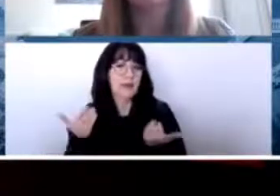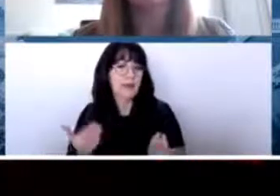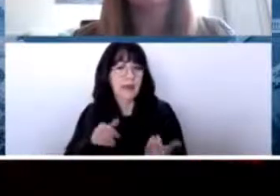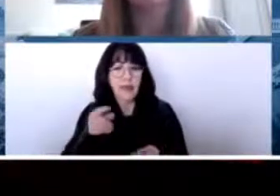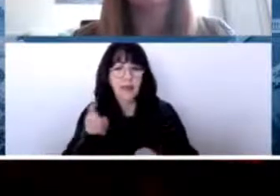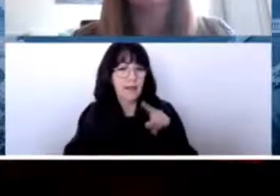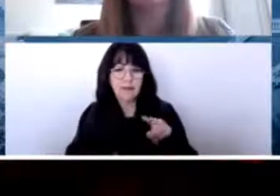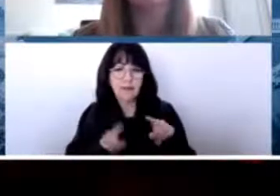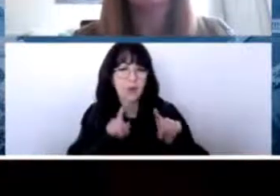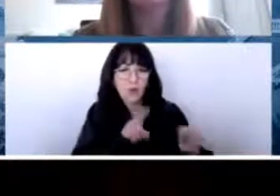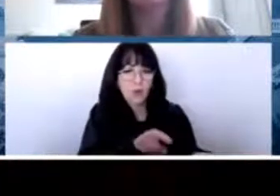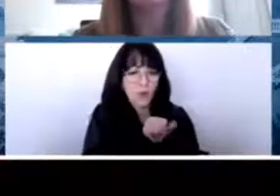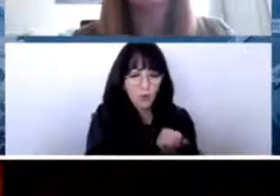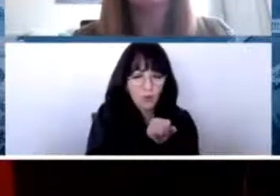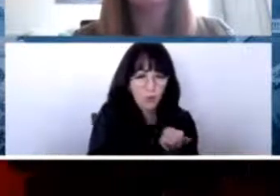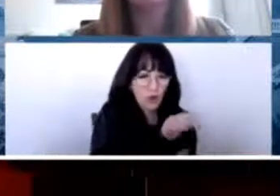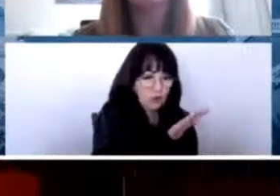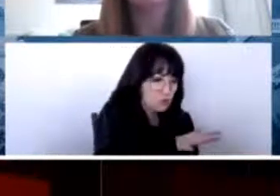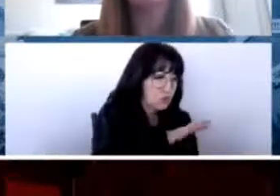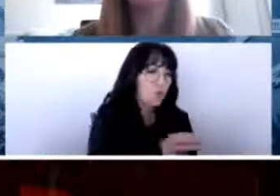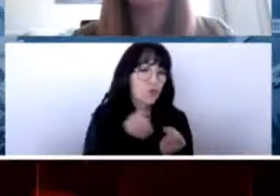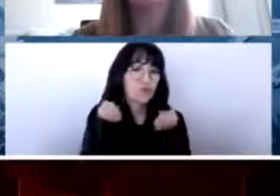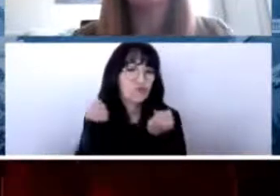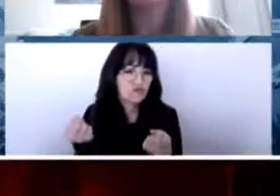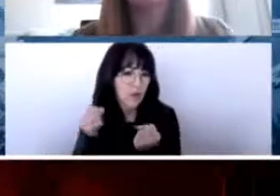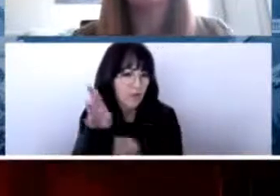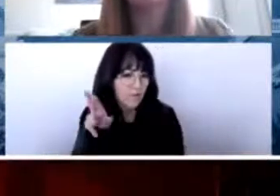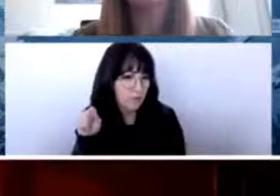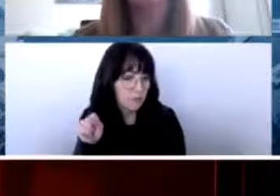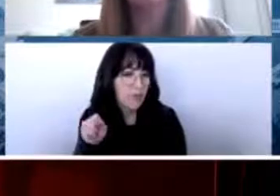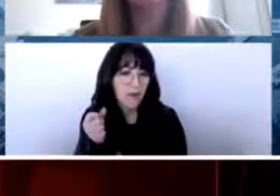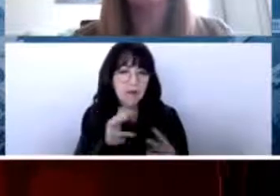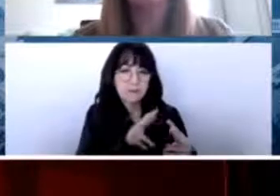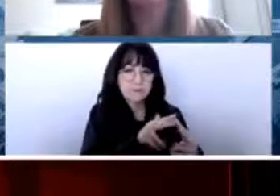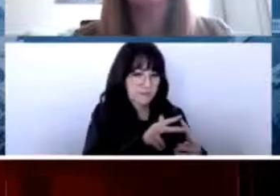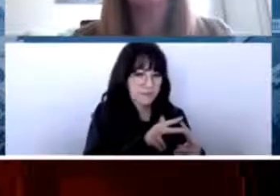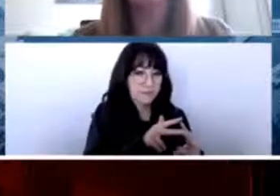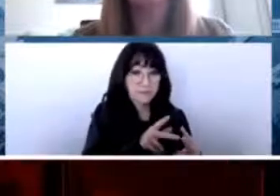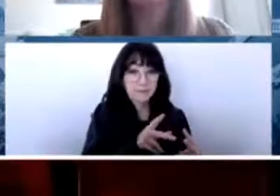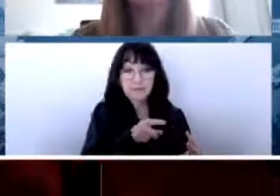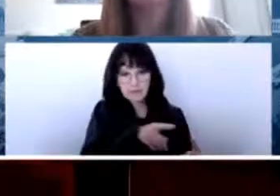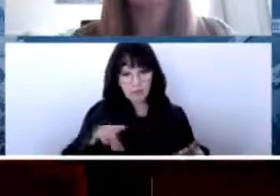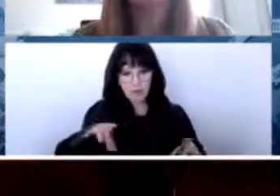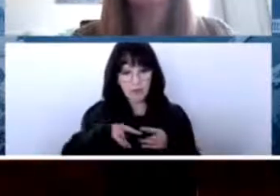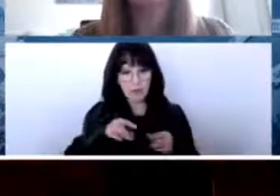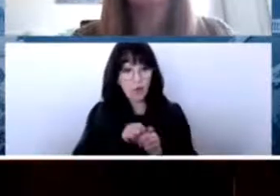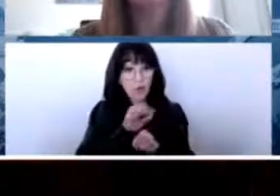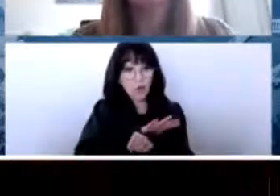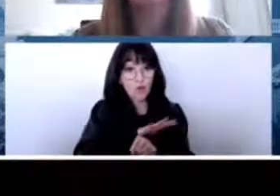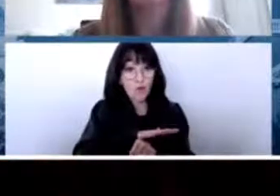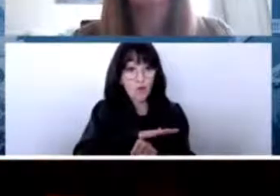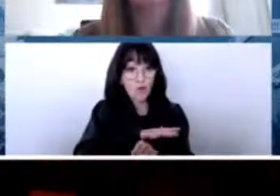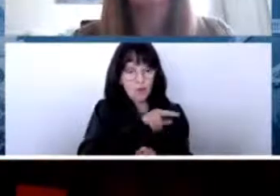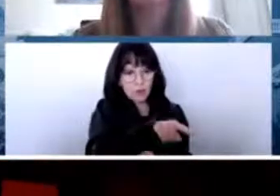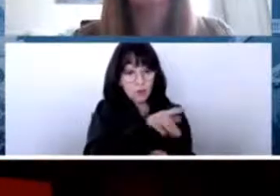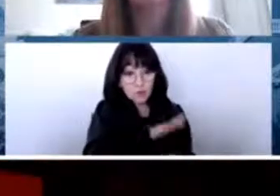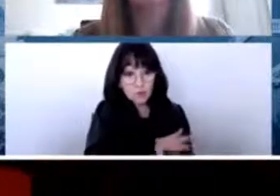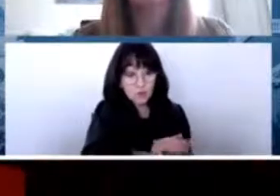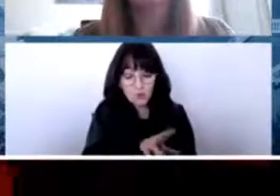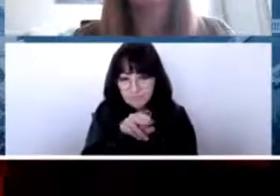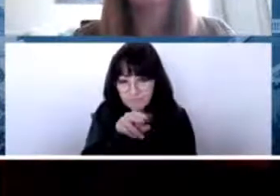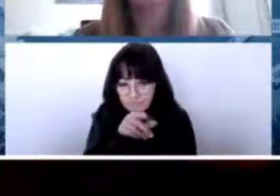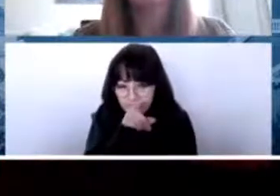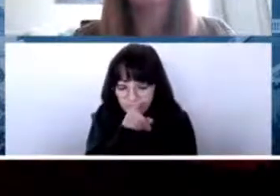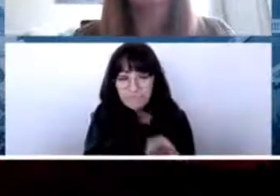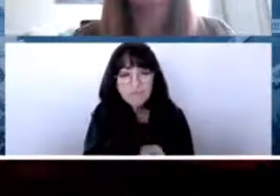the case may be. So those are operational concerns that only districts and individual schools